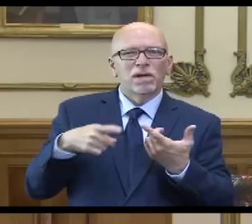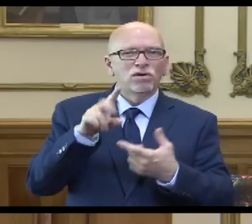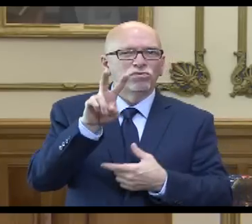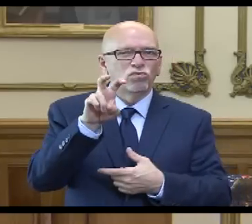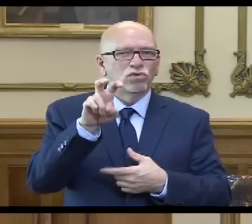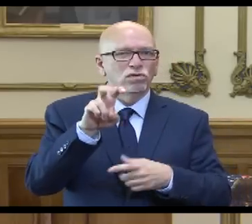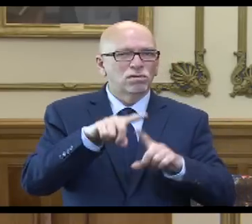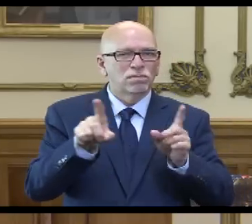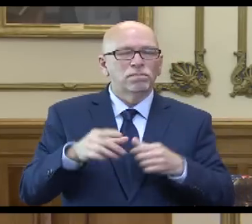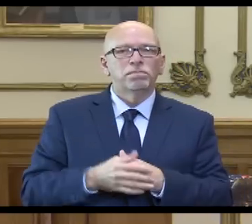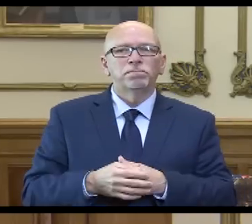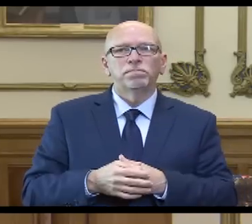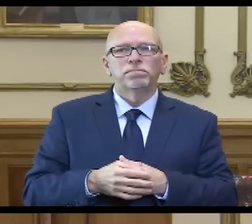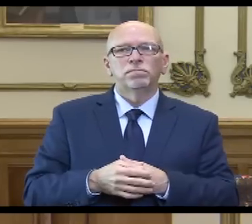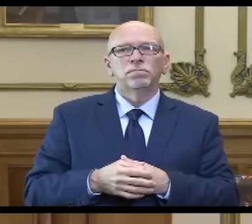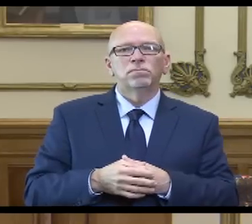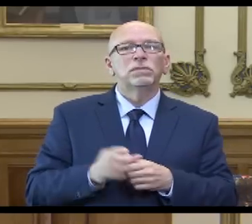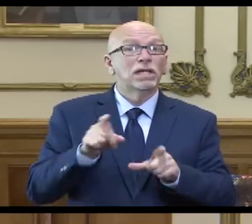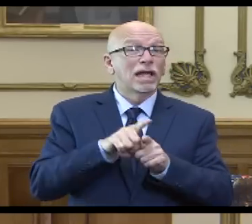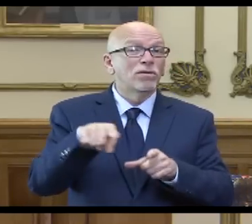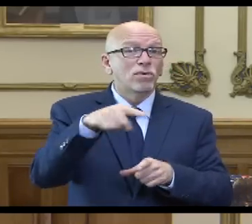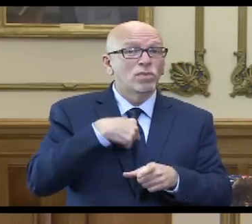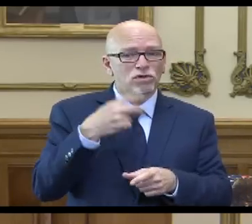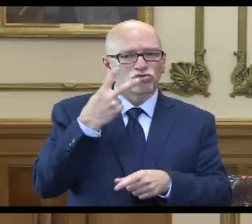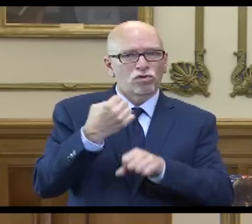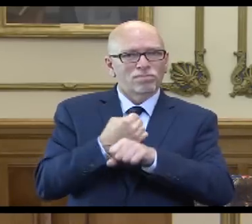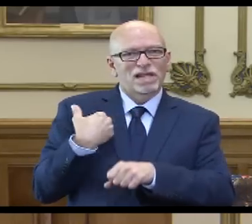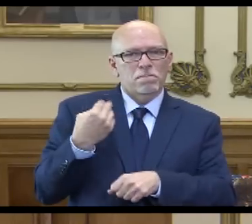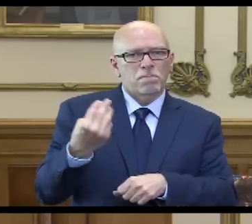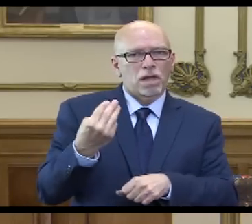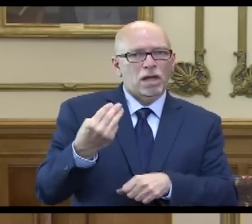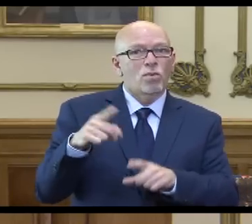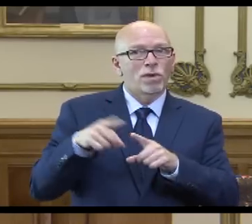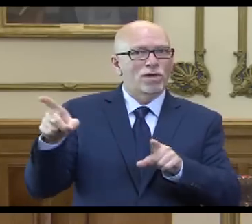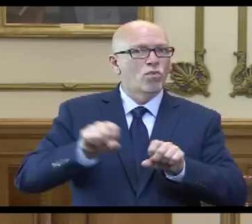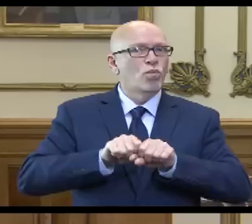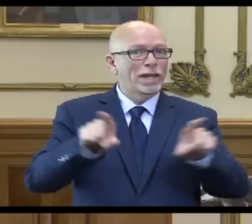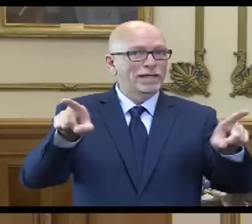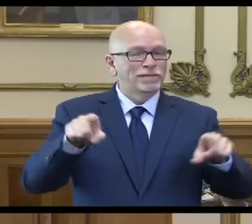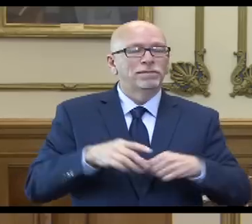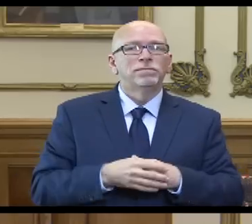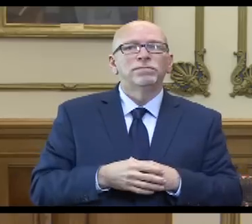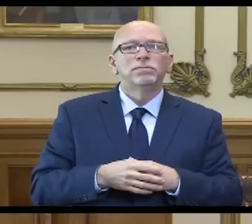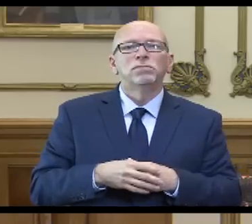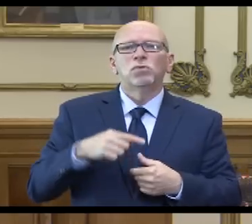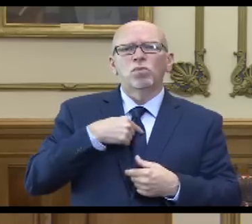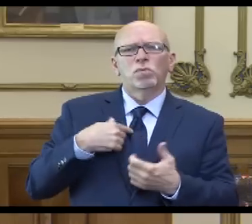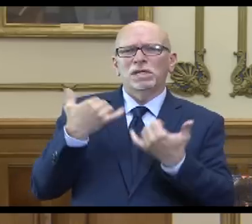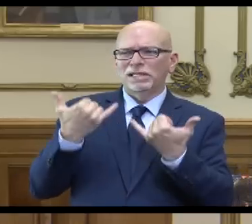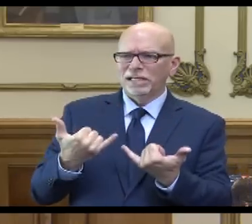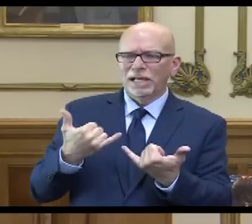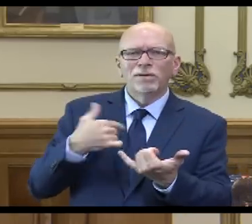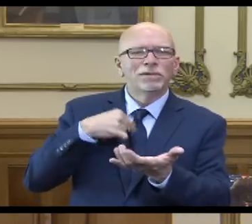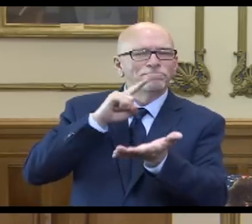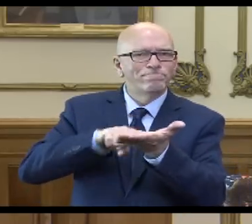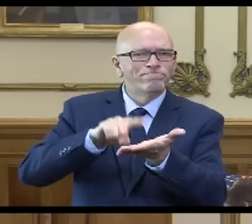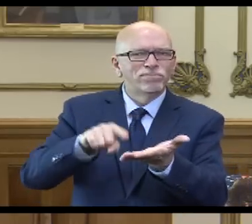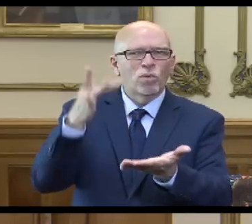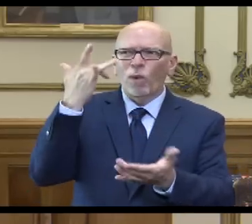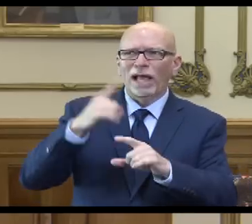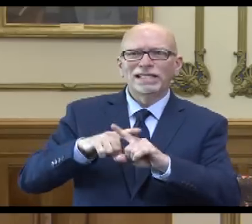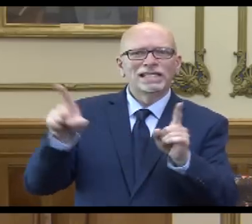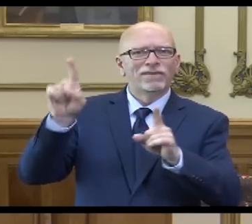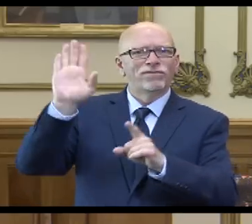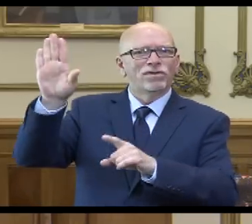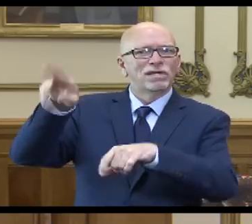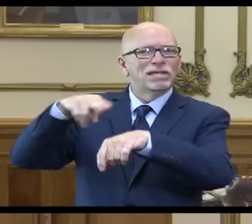200. And like you, we saw this data on Monday when it was released. We are currently looking into these differences